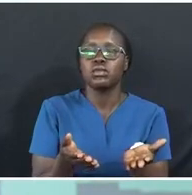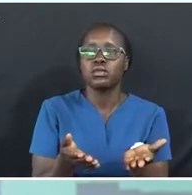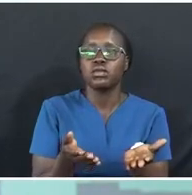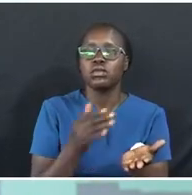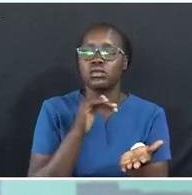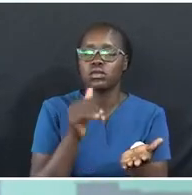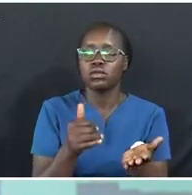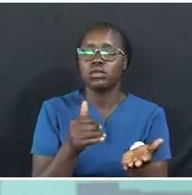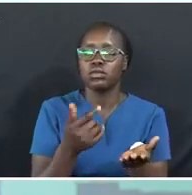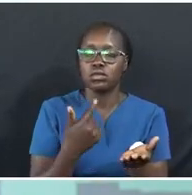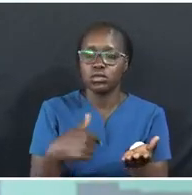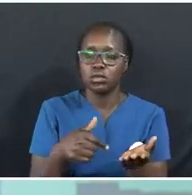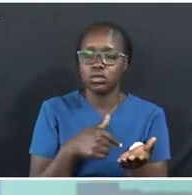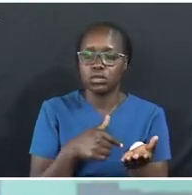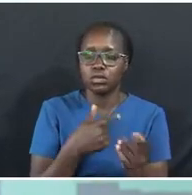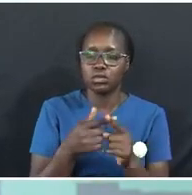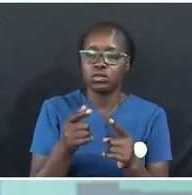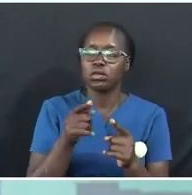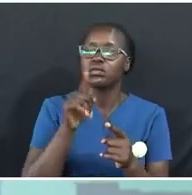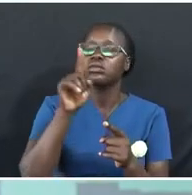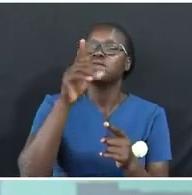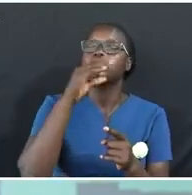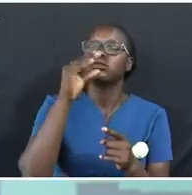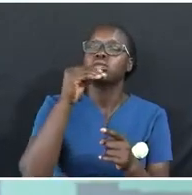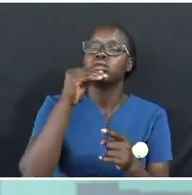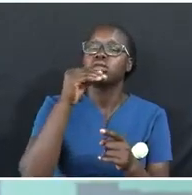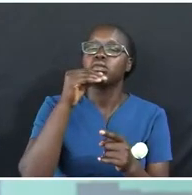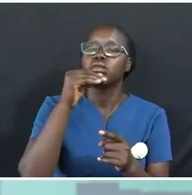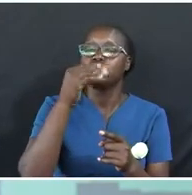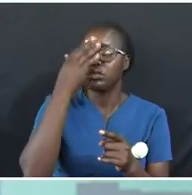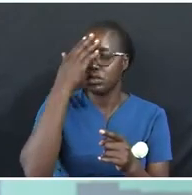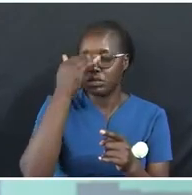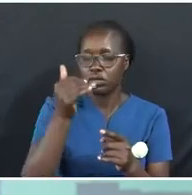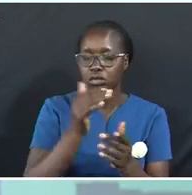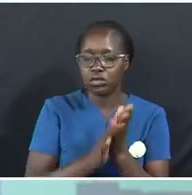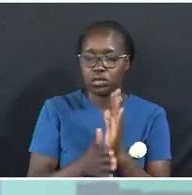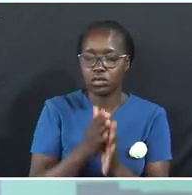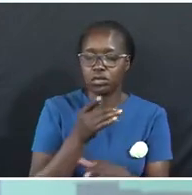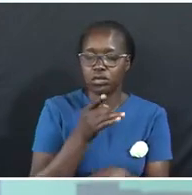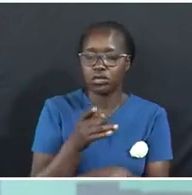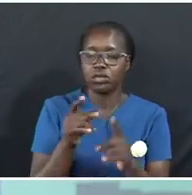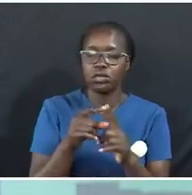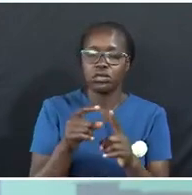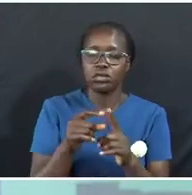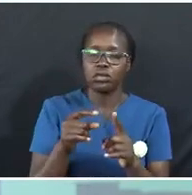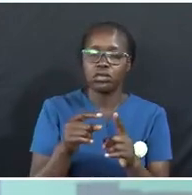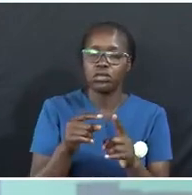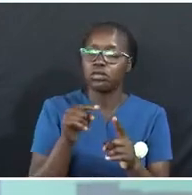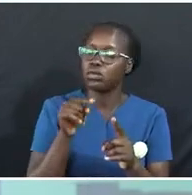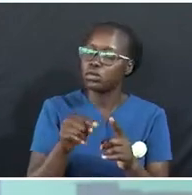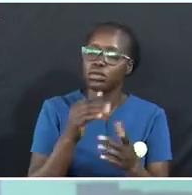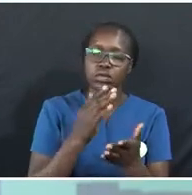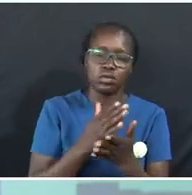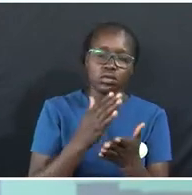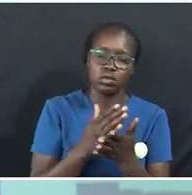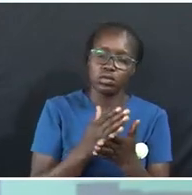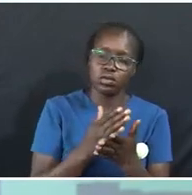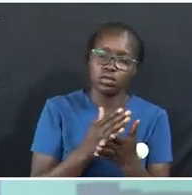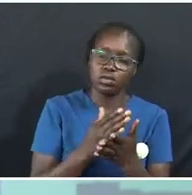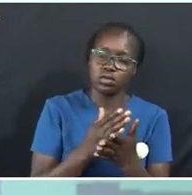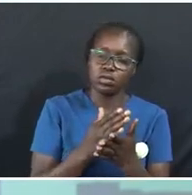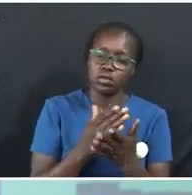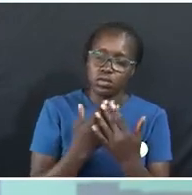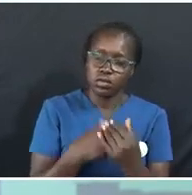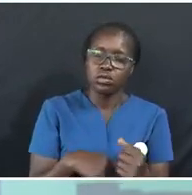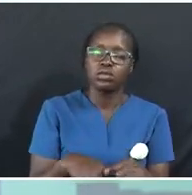not be ours, but you speak. Because we don't have words that can actually, God,